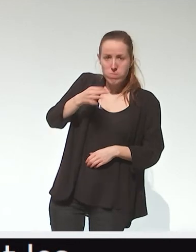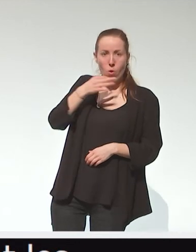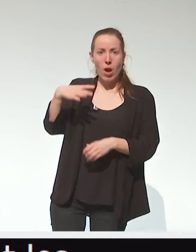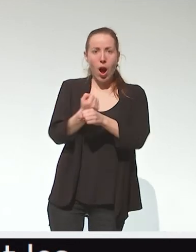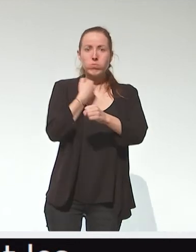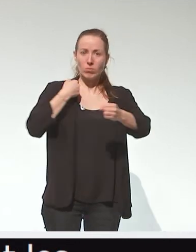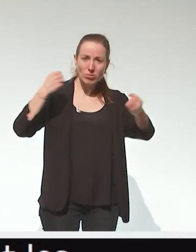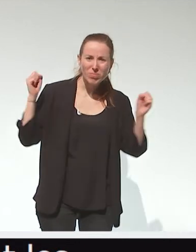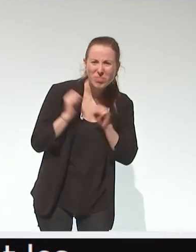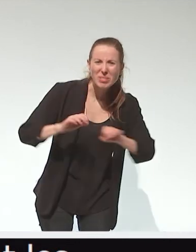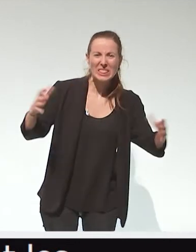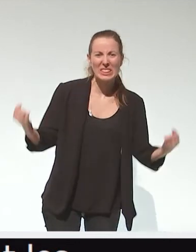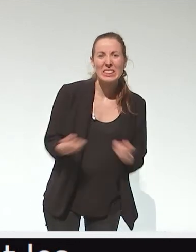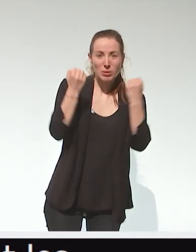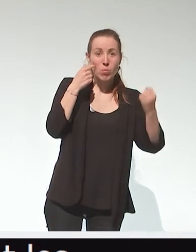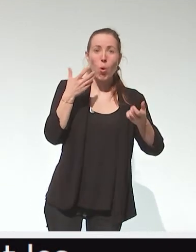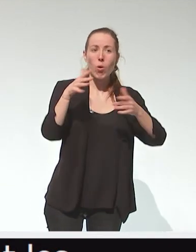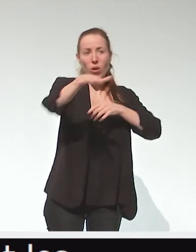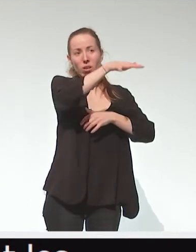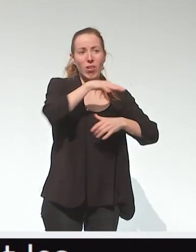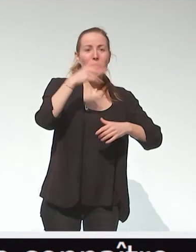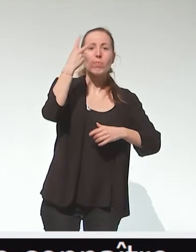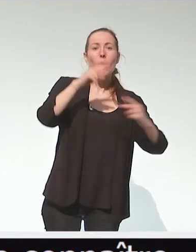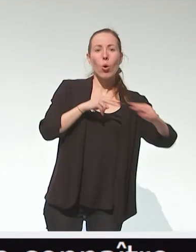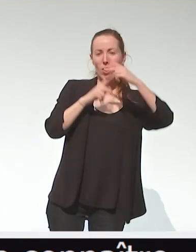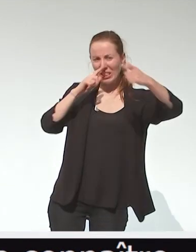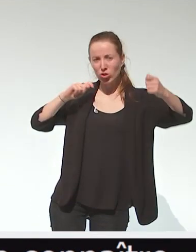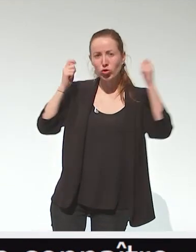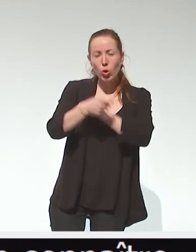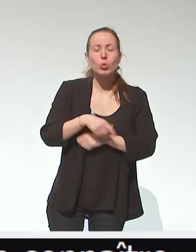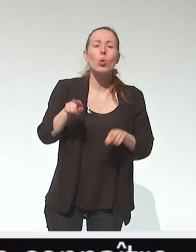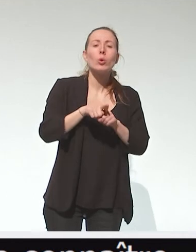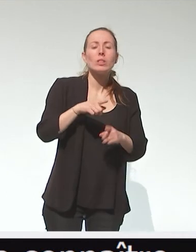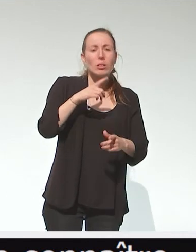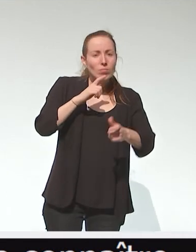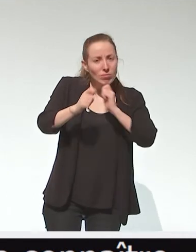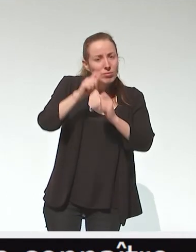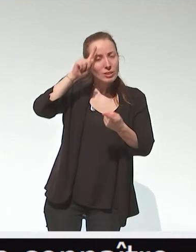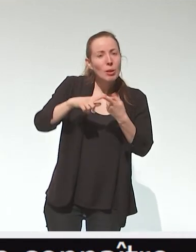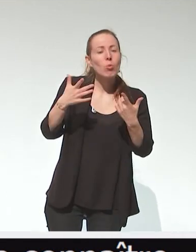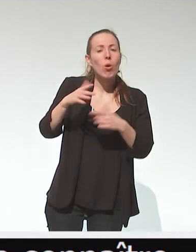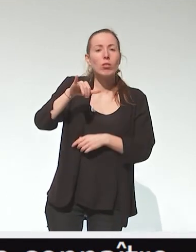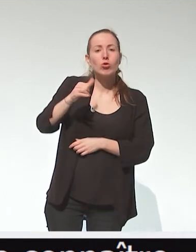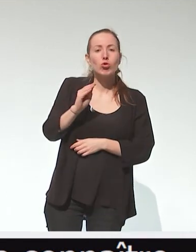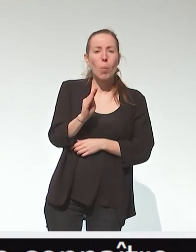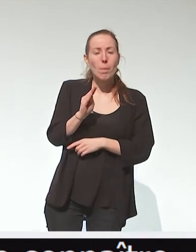popular initiative. Let's use that as a stepping stone to change the way people think. We talked about job